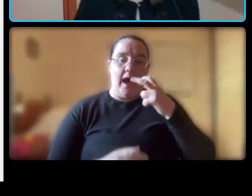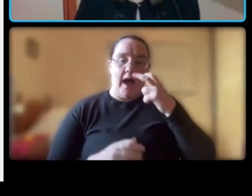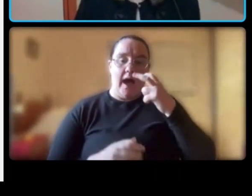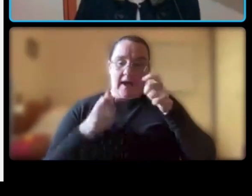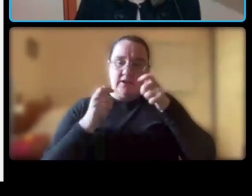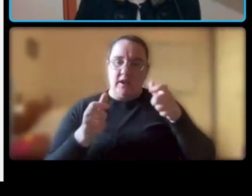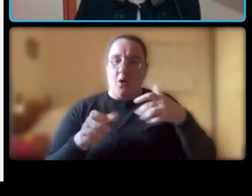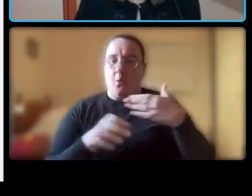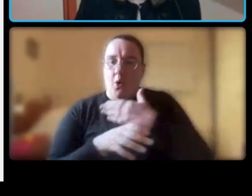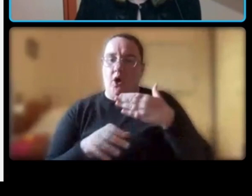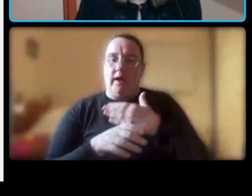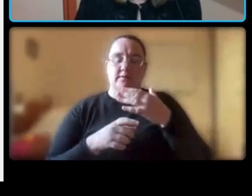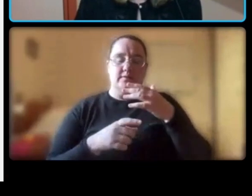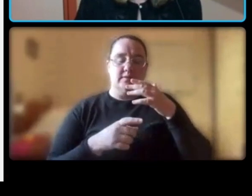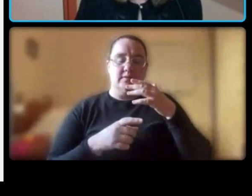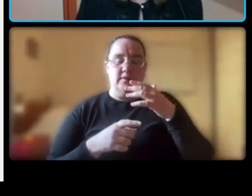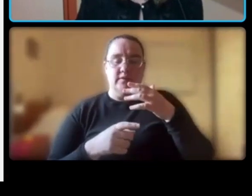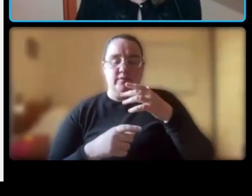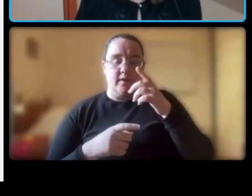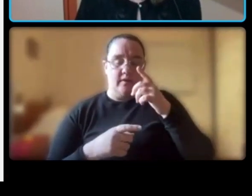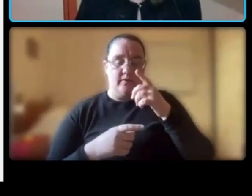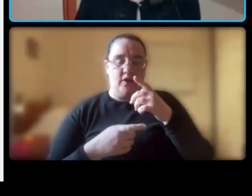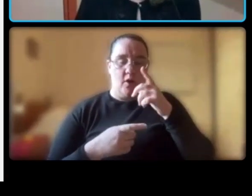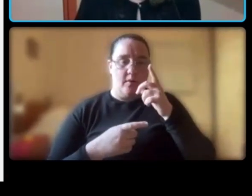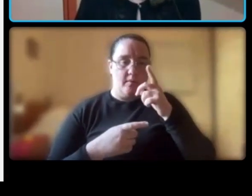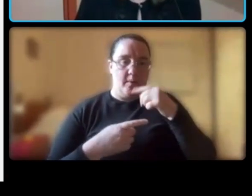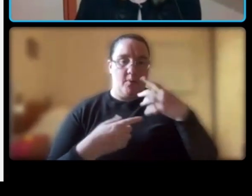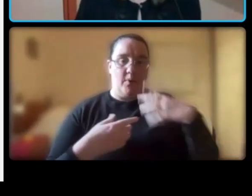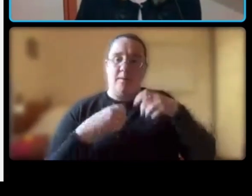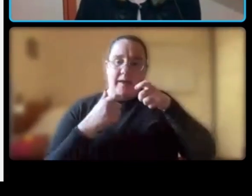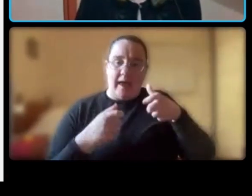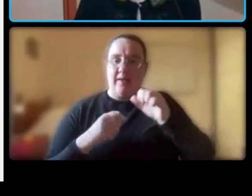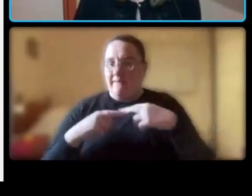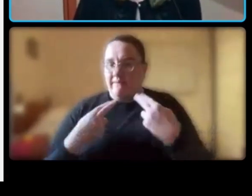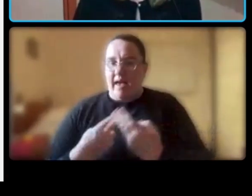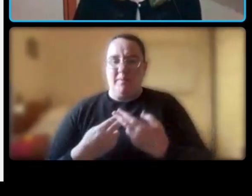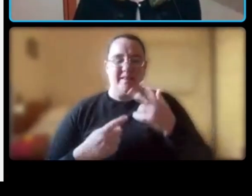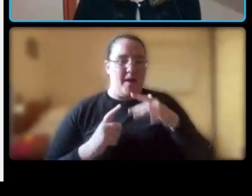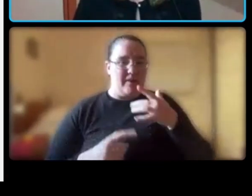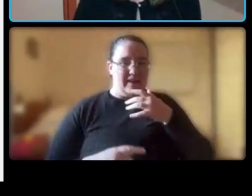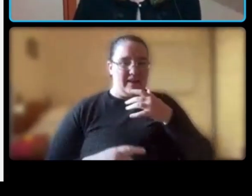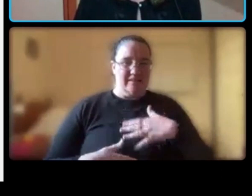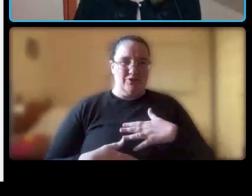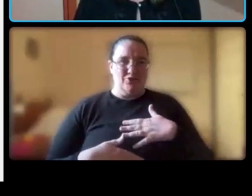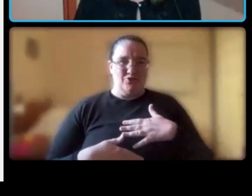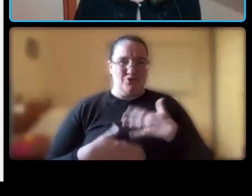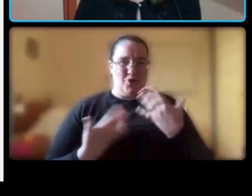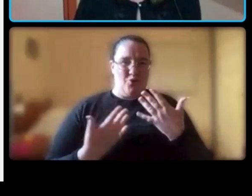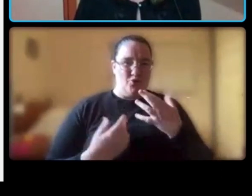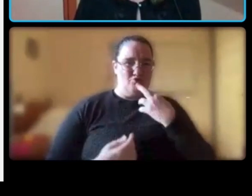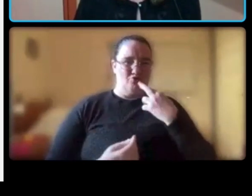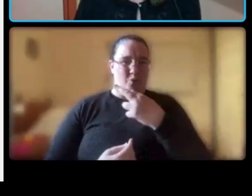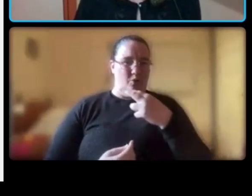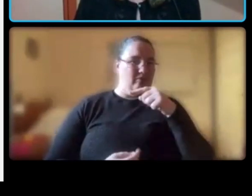their families and carers might be reluctant to raise concerns. So we propose broadening the